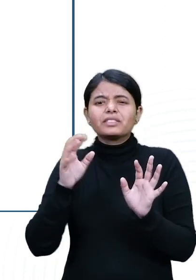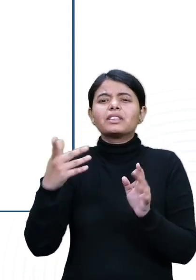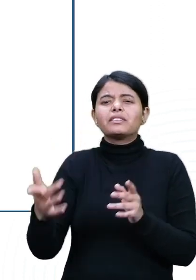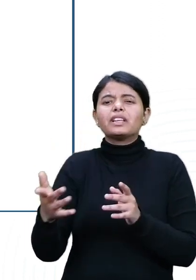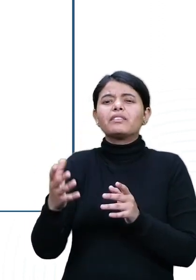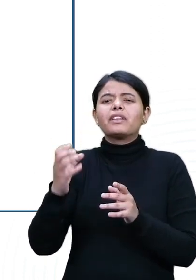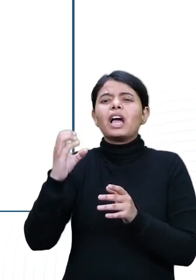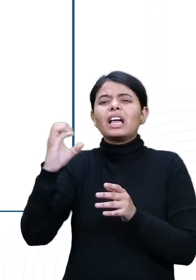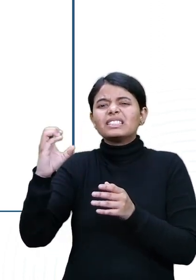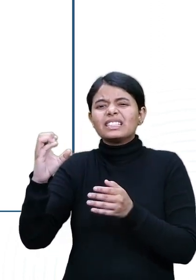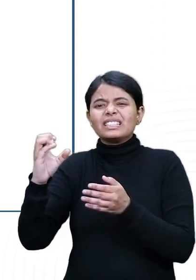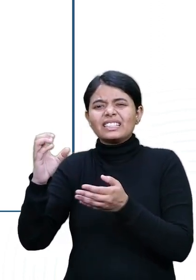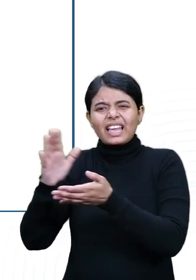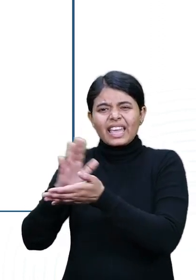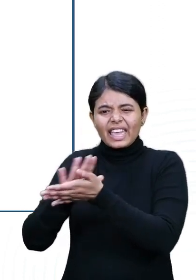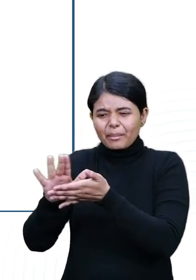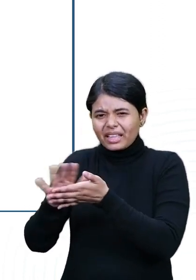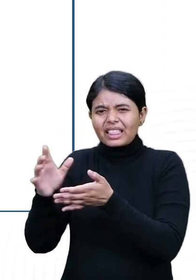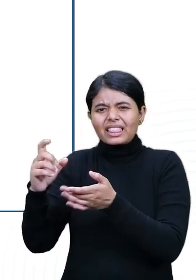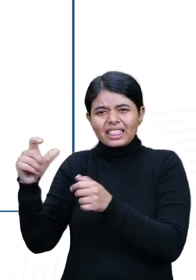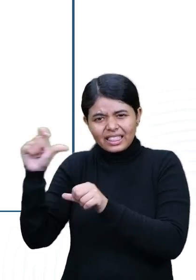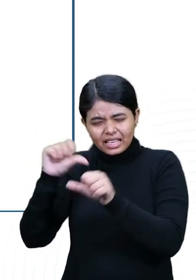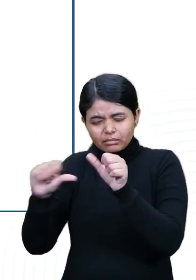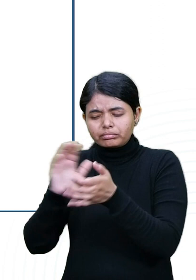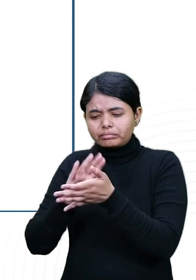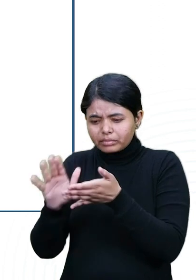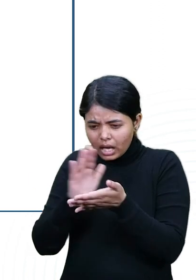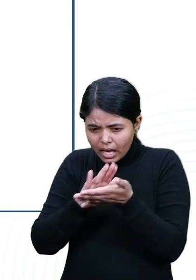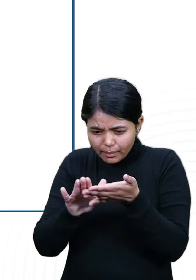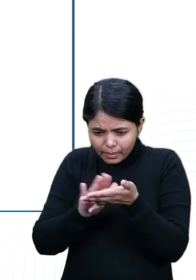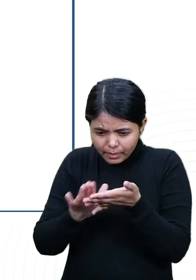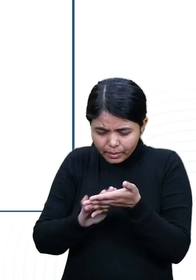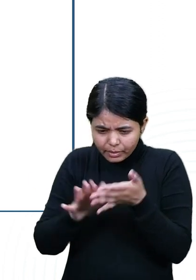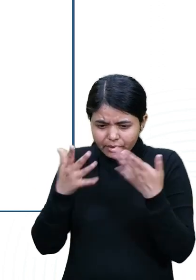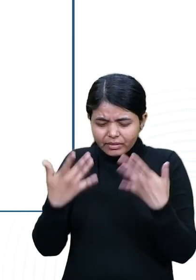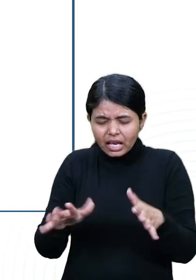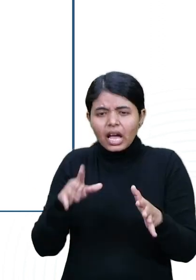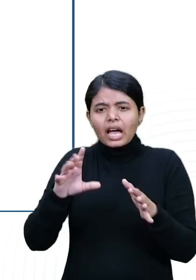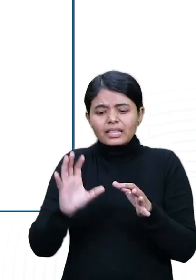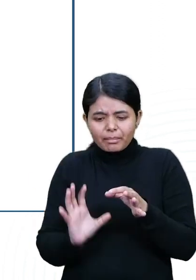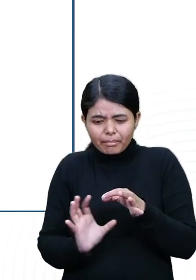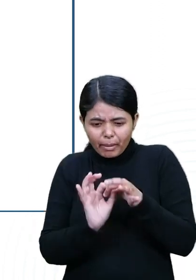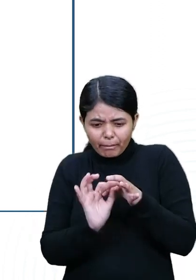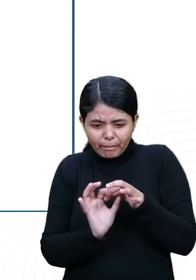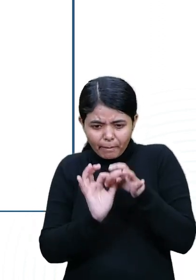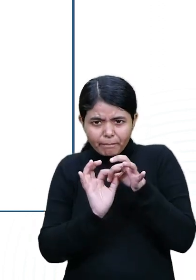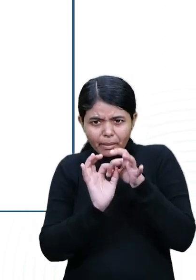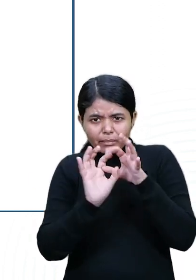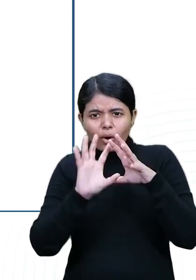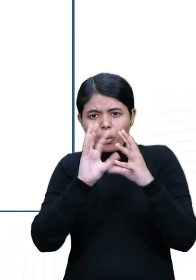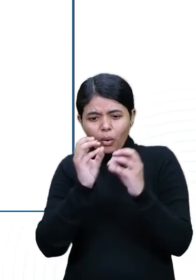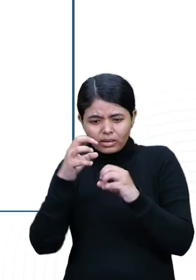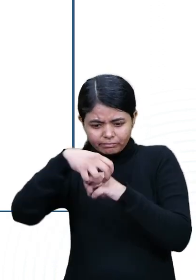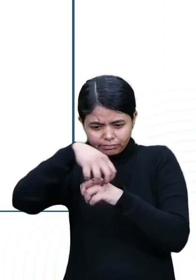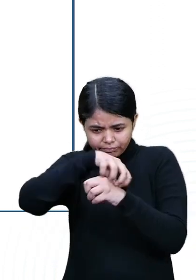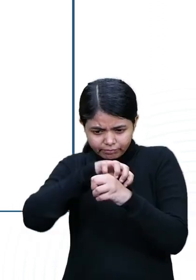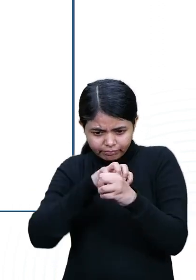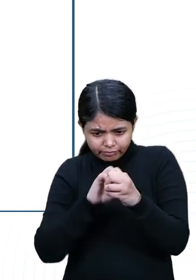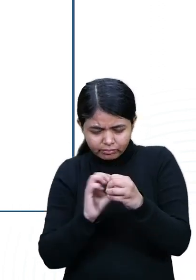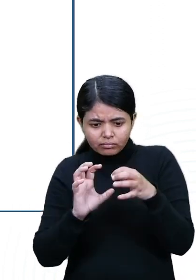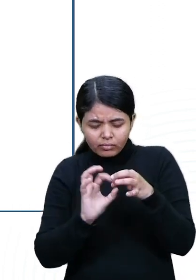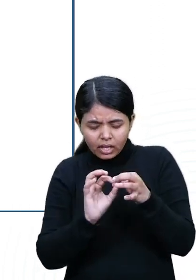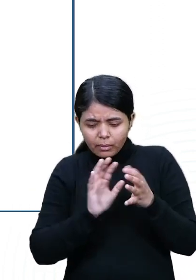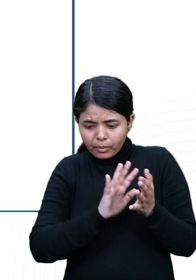of monosaccharides, and then we analyze these methyl glycosides of monosaccharides on GCMS. Now based on our